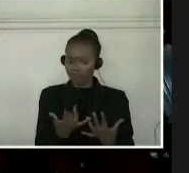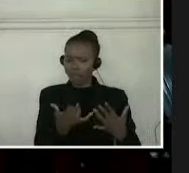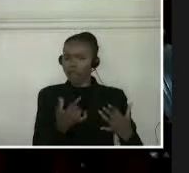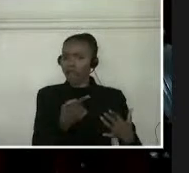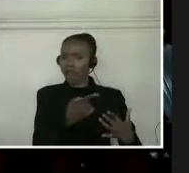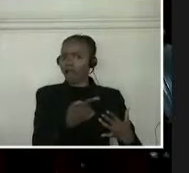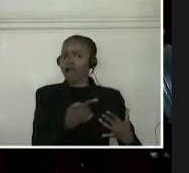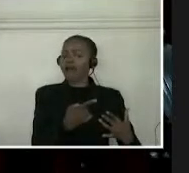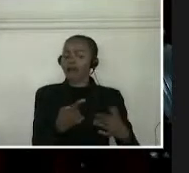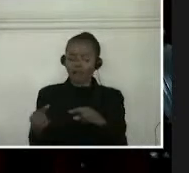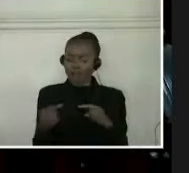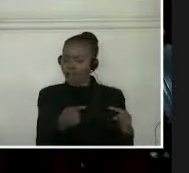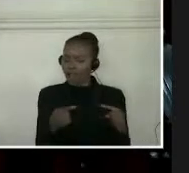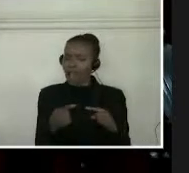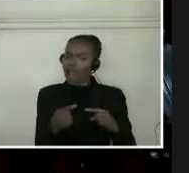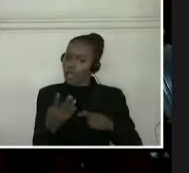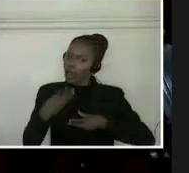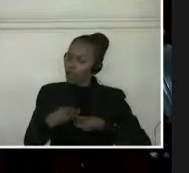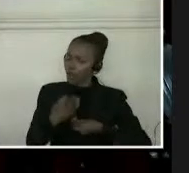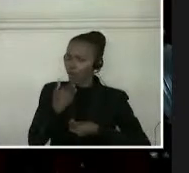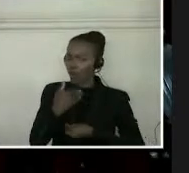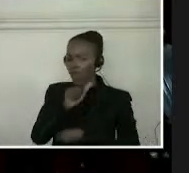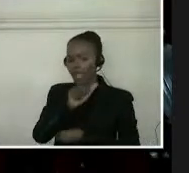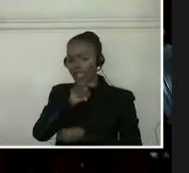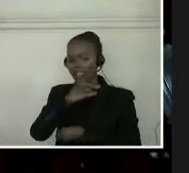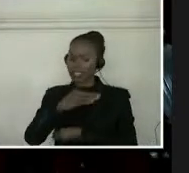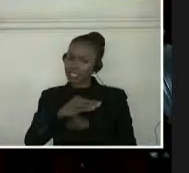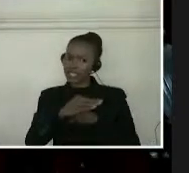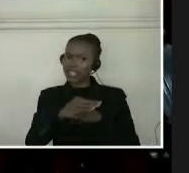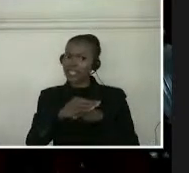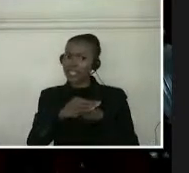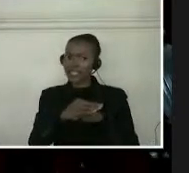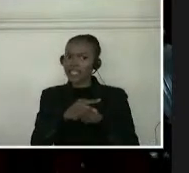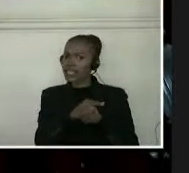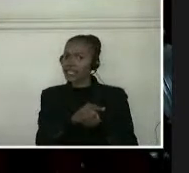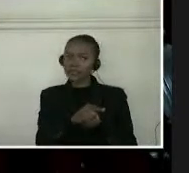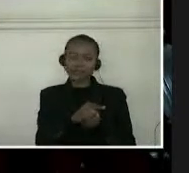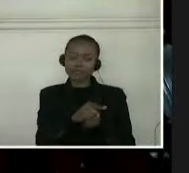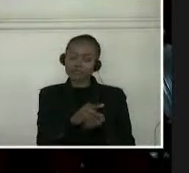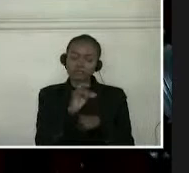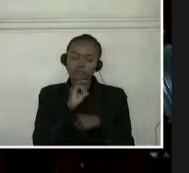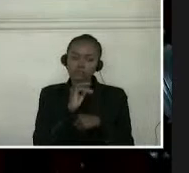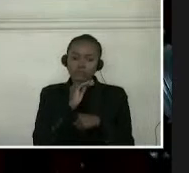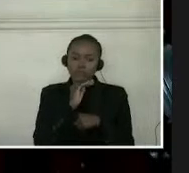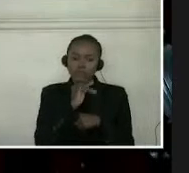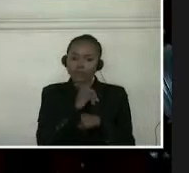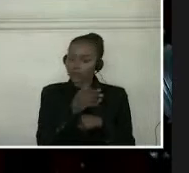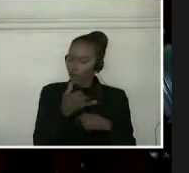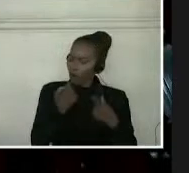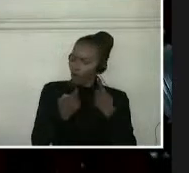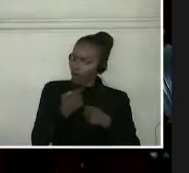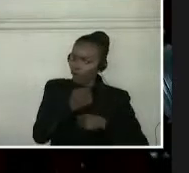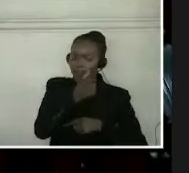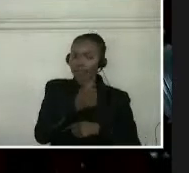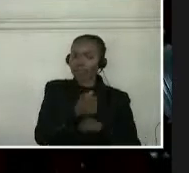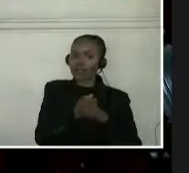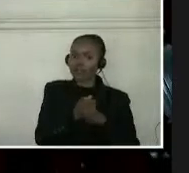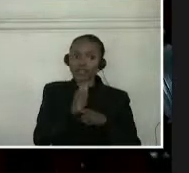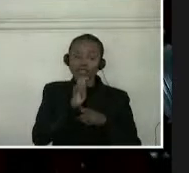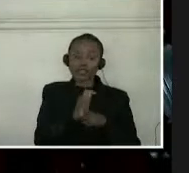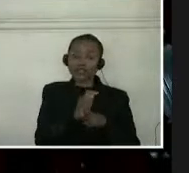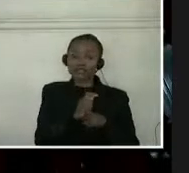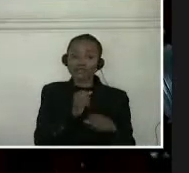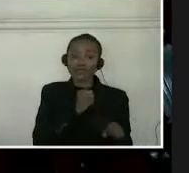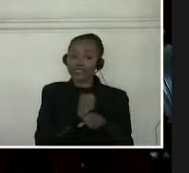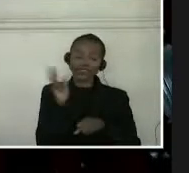including the anc colleagues it is a call that was never listened to by the powers that be it just fell on deaf ears the